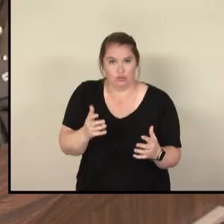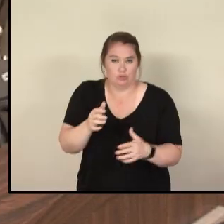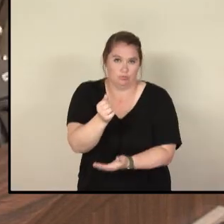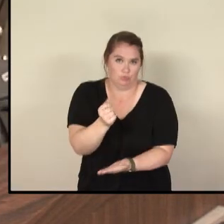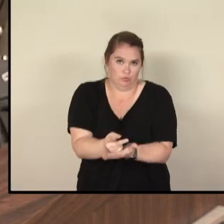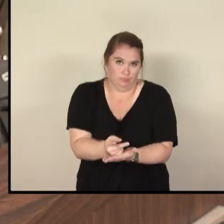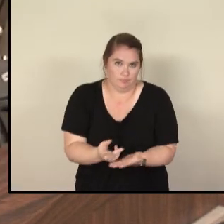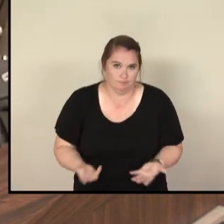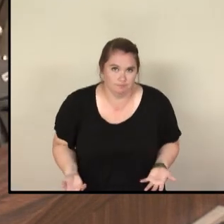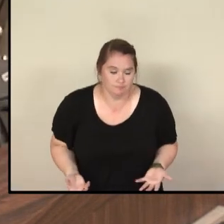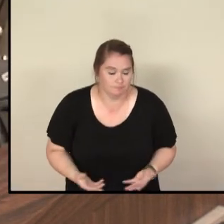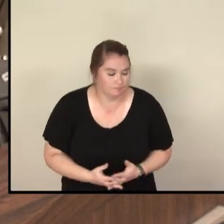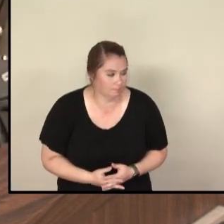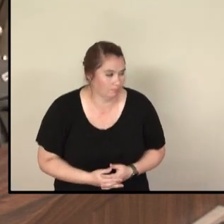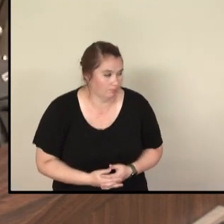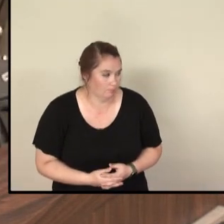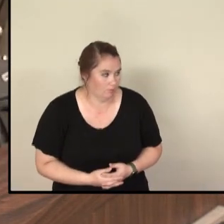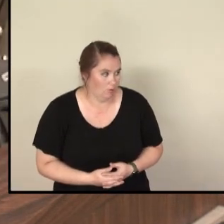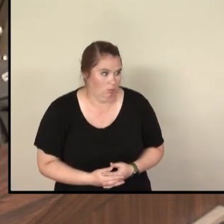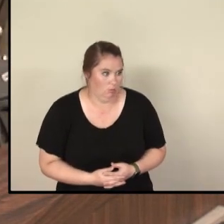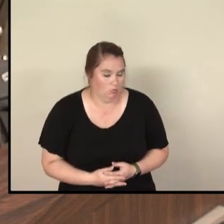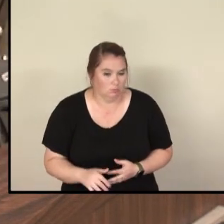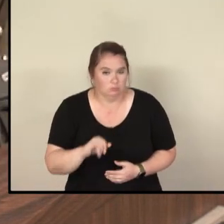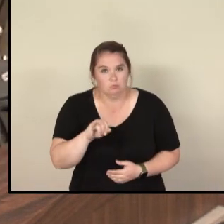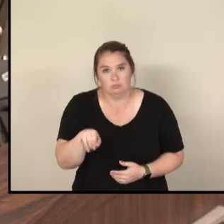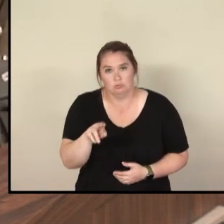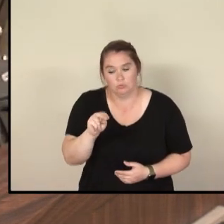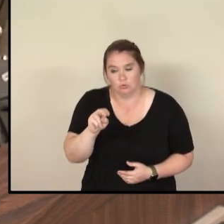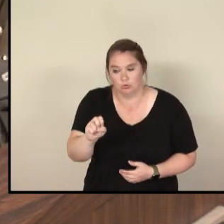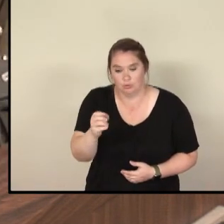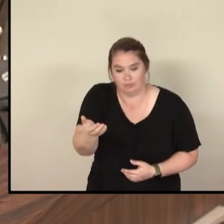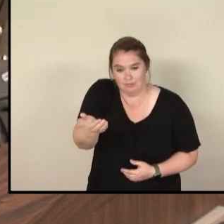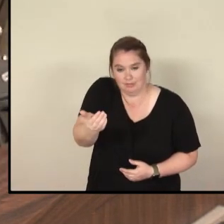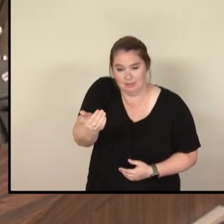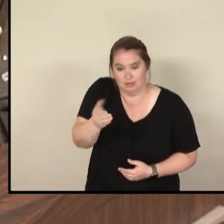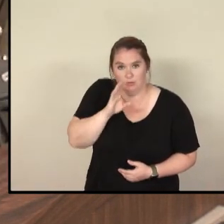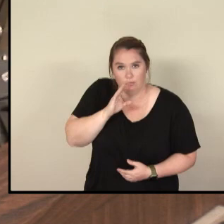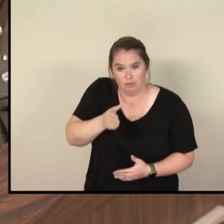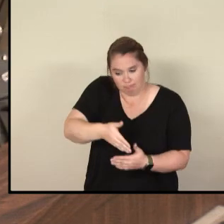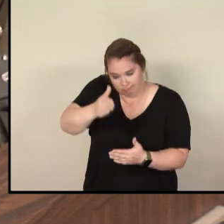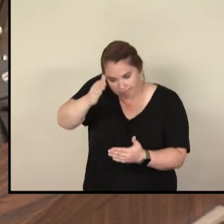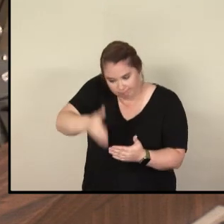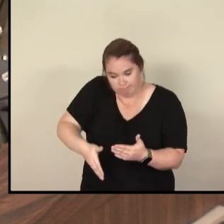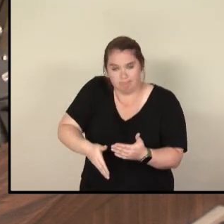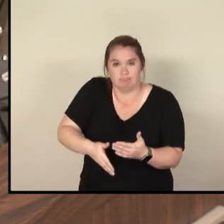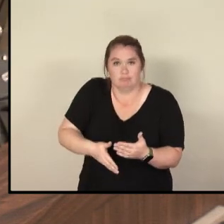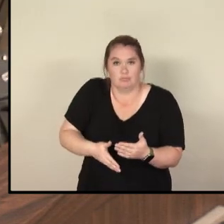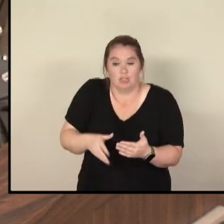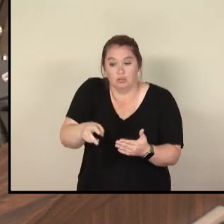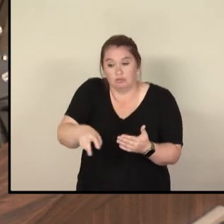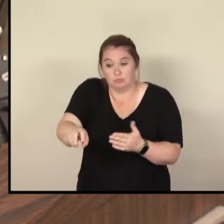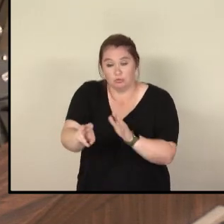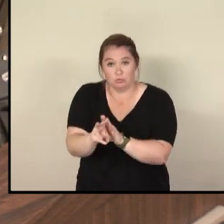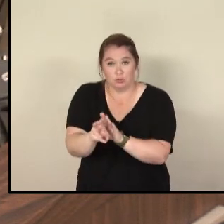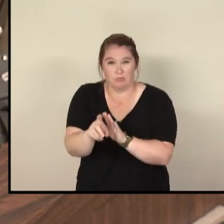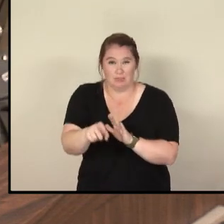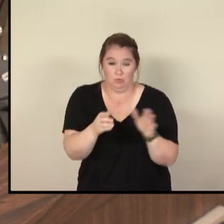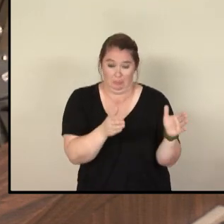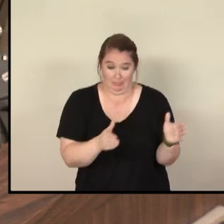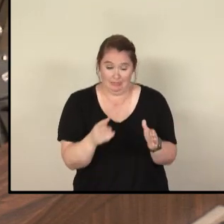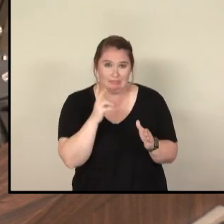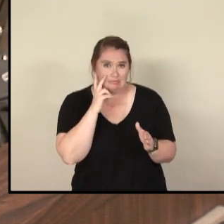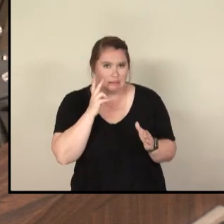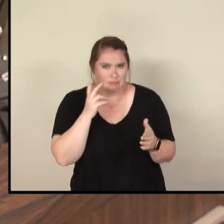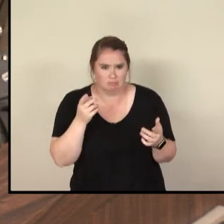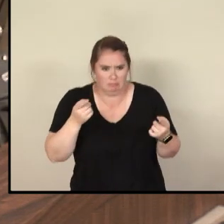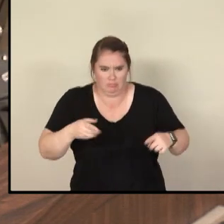so with the June 15th expiration of the contract with transformation Waco we need to begin planning for what's